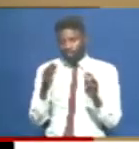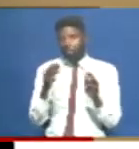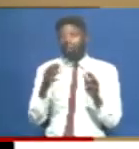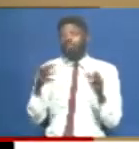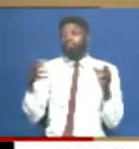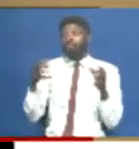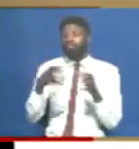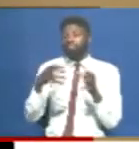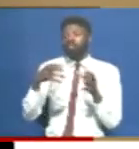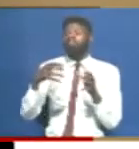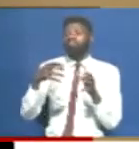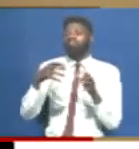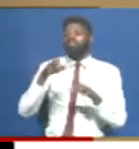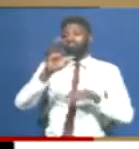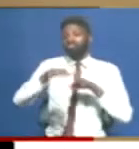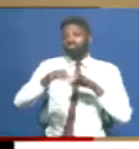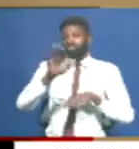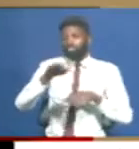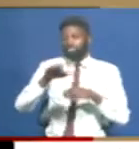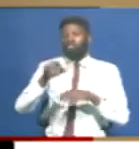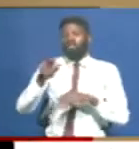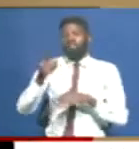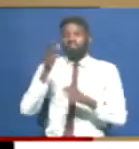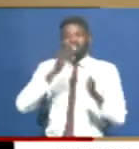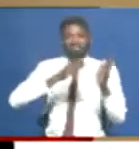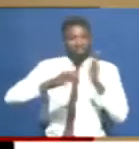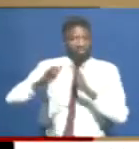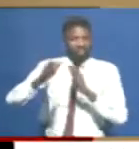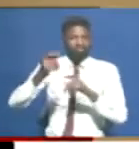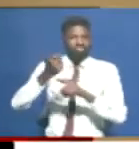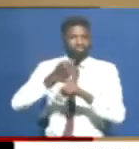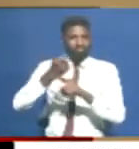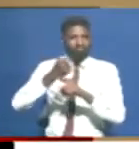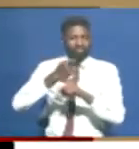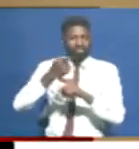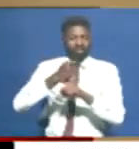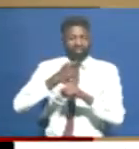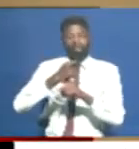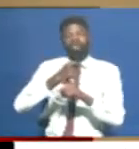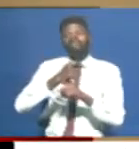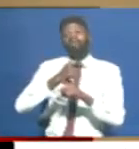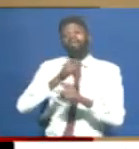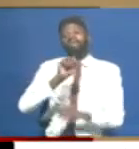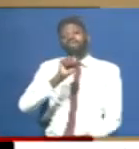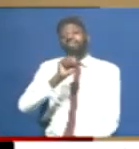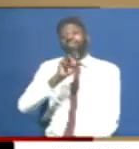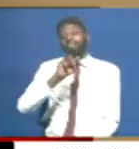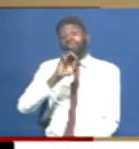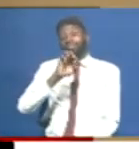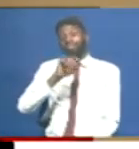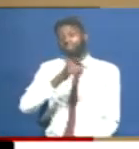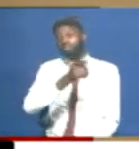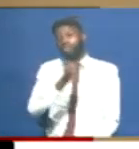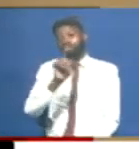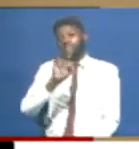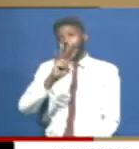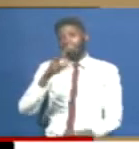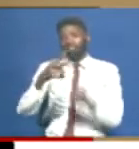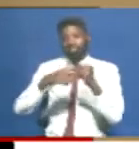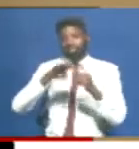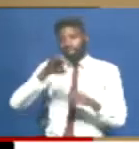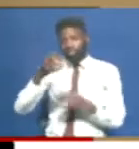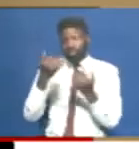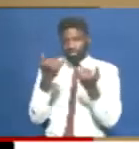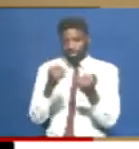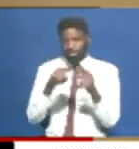industry. The authority plans to roll out the training of SMEs in all 47 counties. The authority has started the